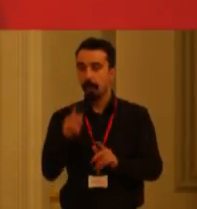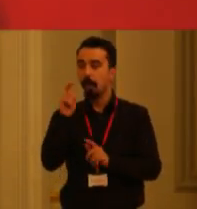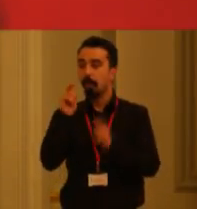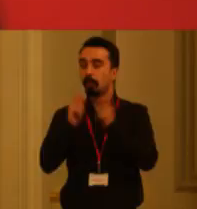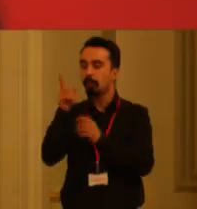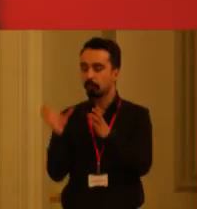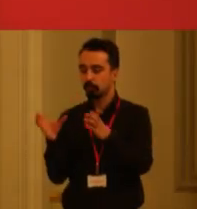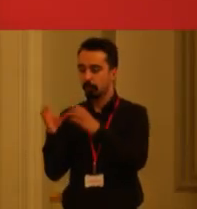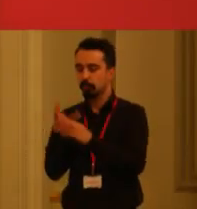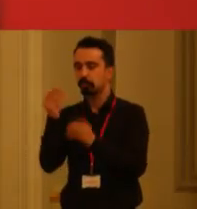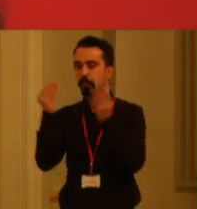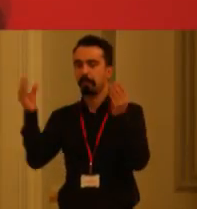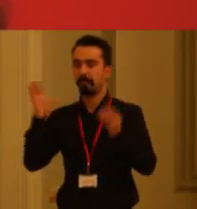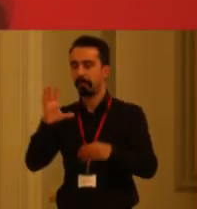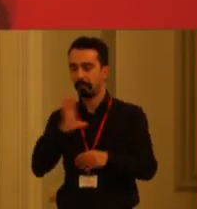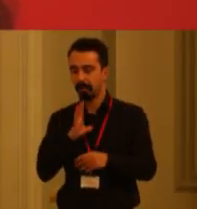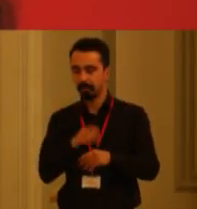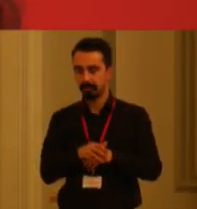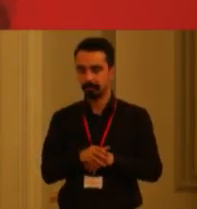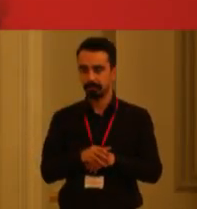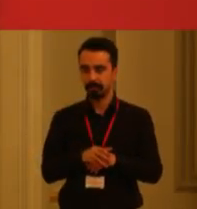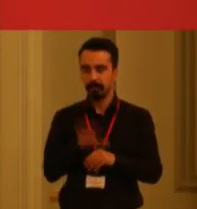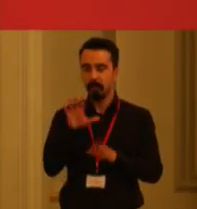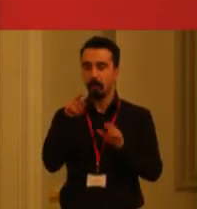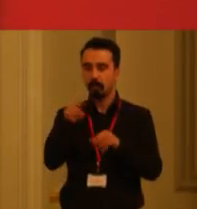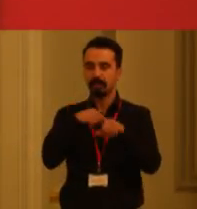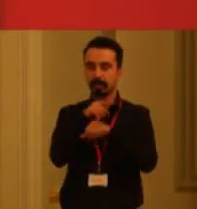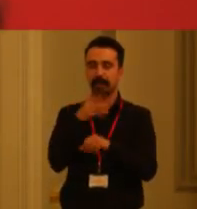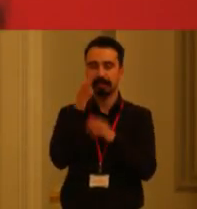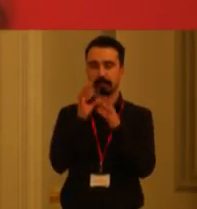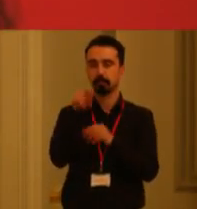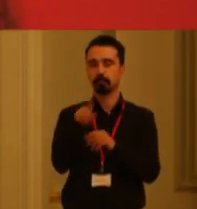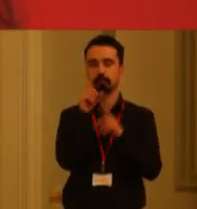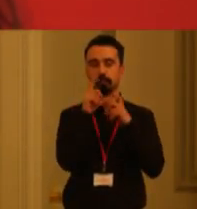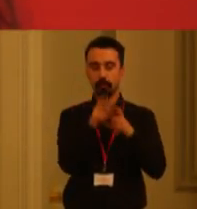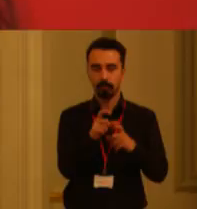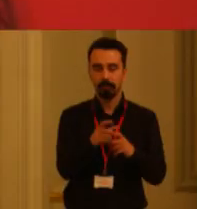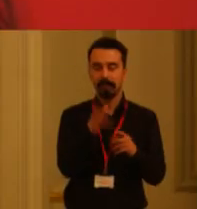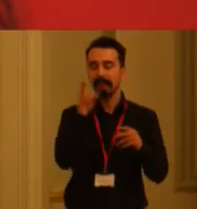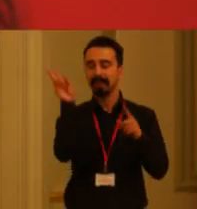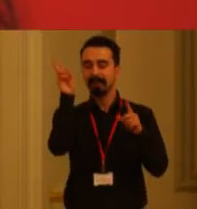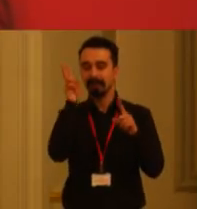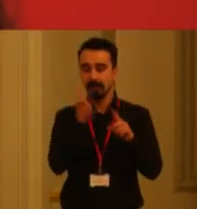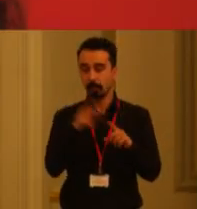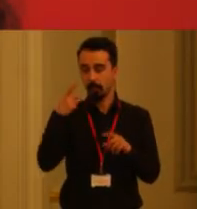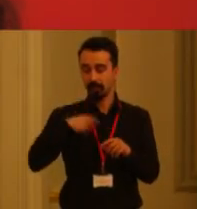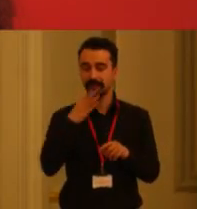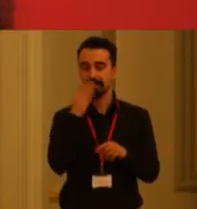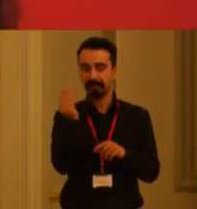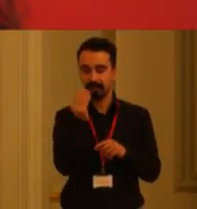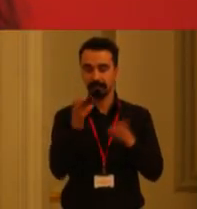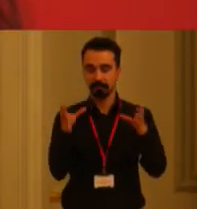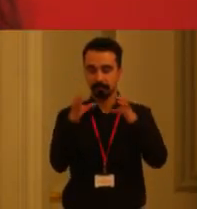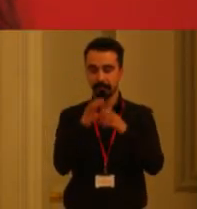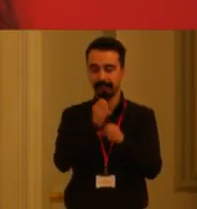indeed significantly, but there are so many other groups that are unable to use those mechanisms. So the question is, when we talk